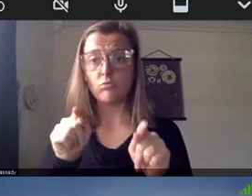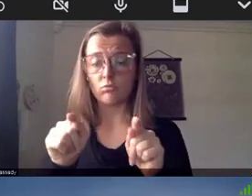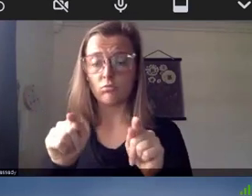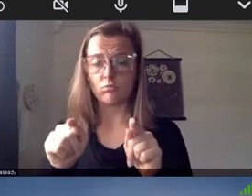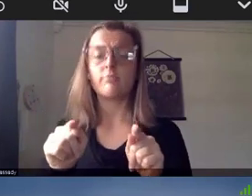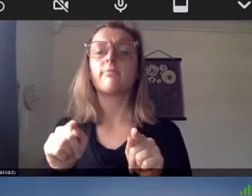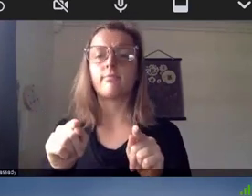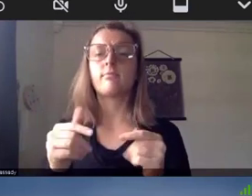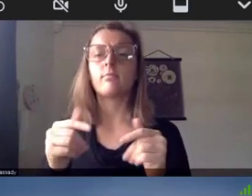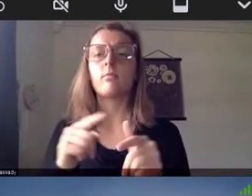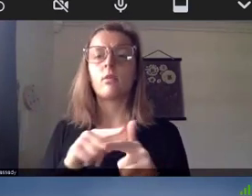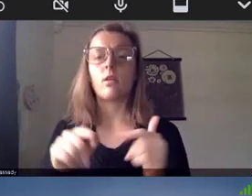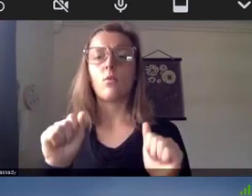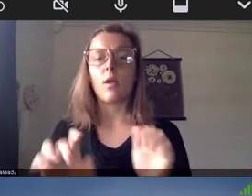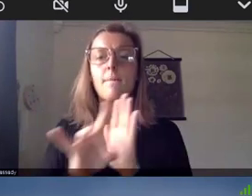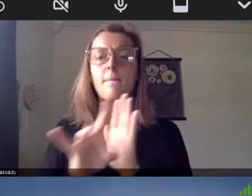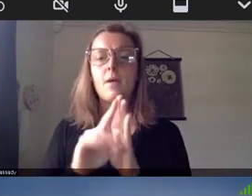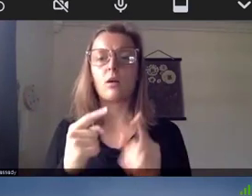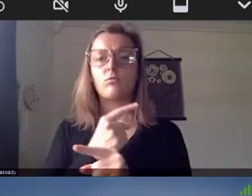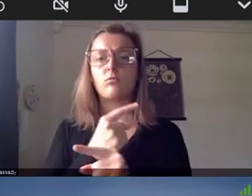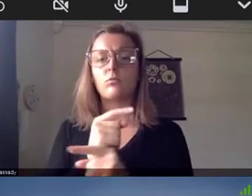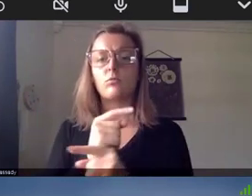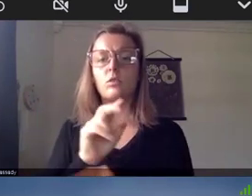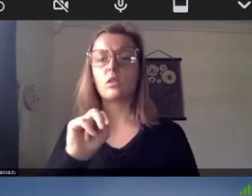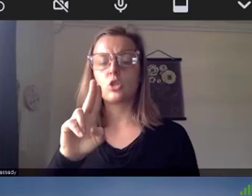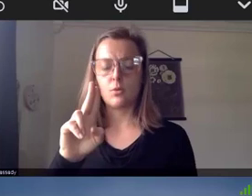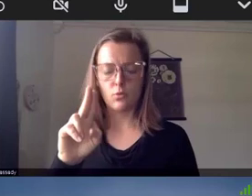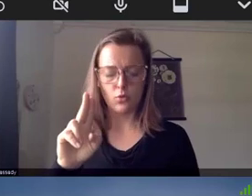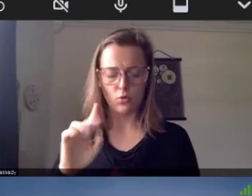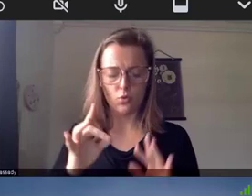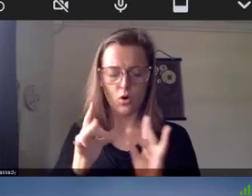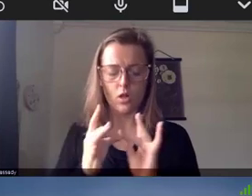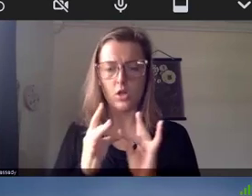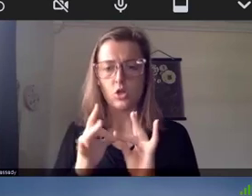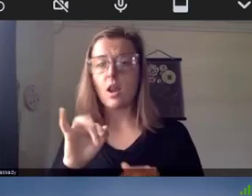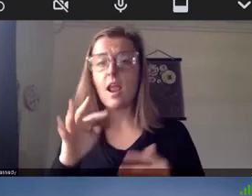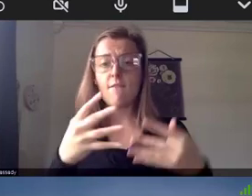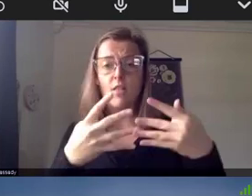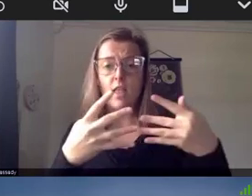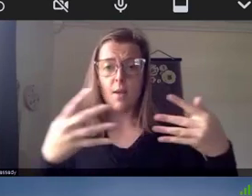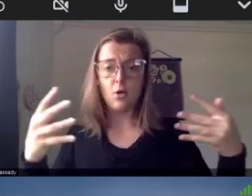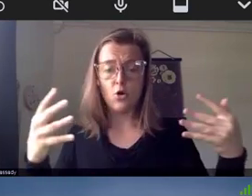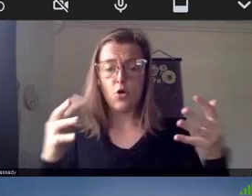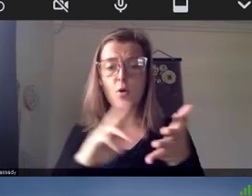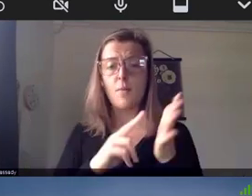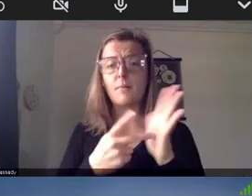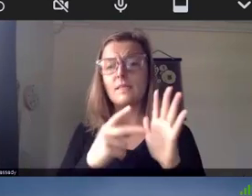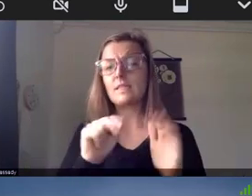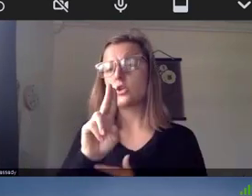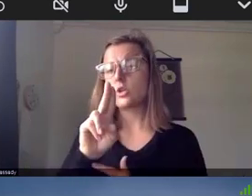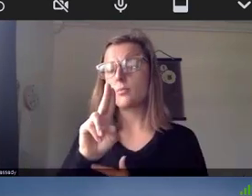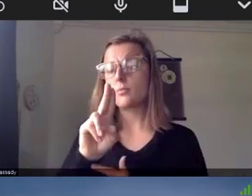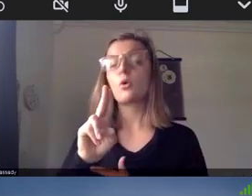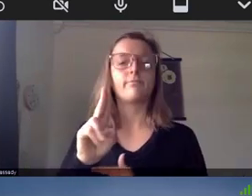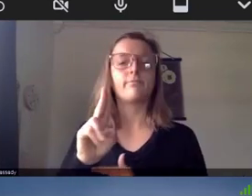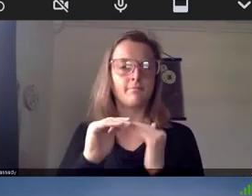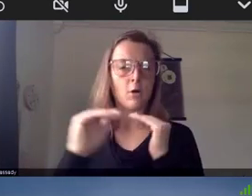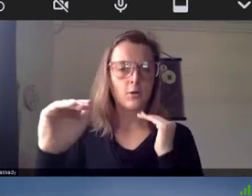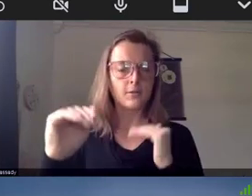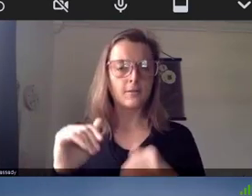have laminar flow, our Nusselt number correlation is just constant. And if it's turbulent flow and fully developed, both of these are fully developed